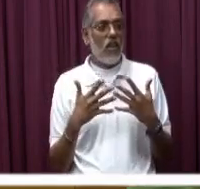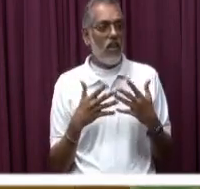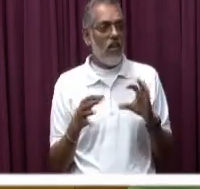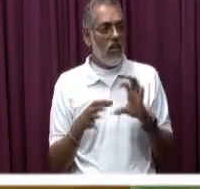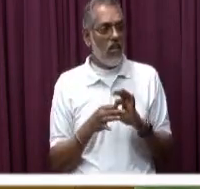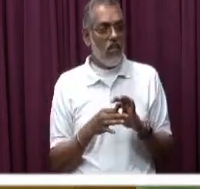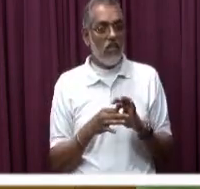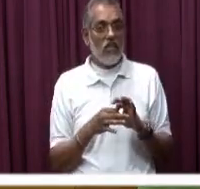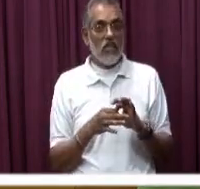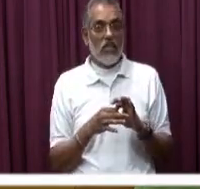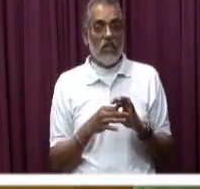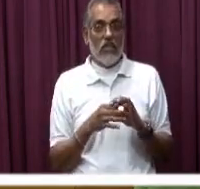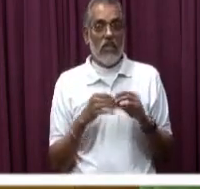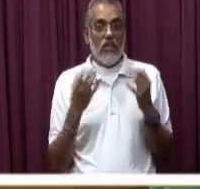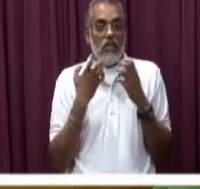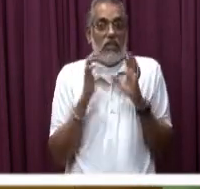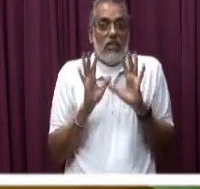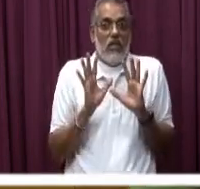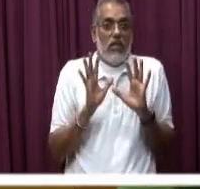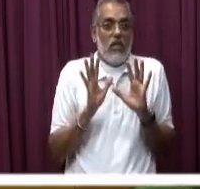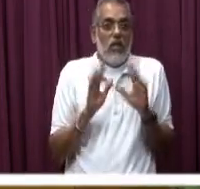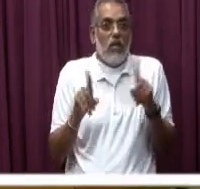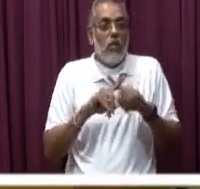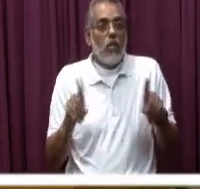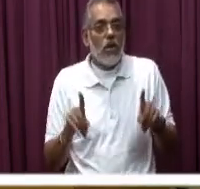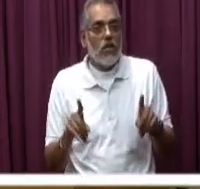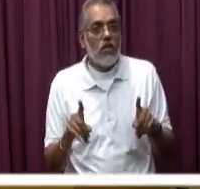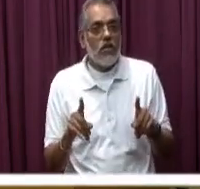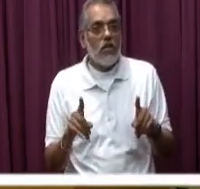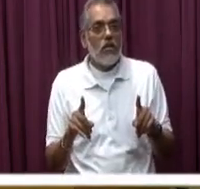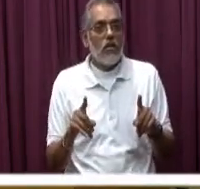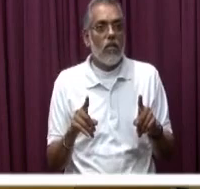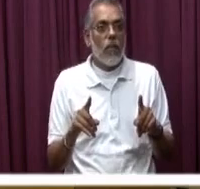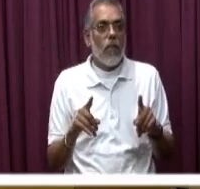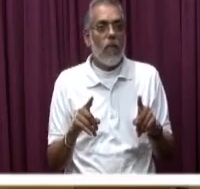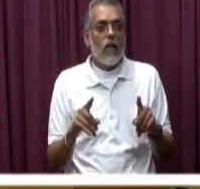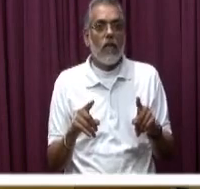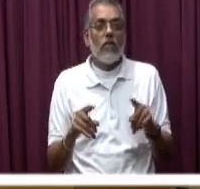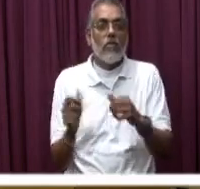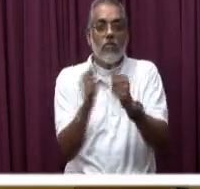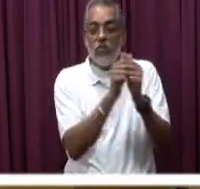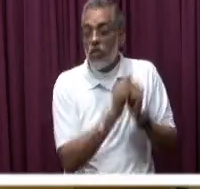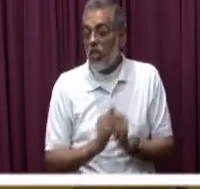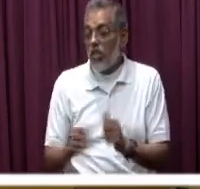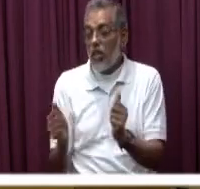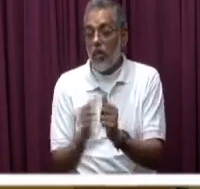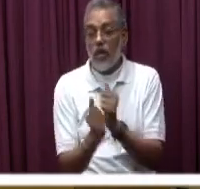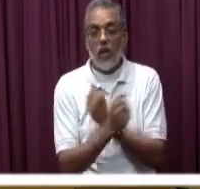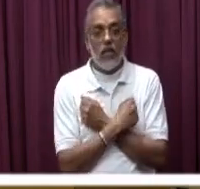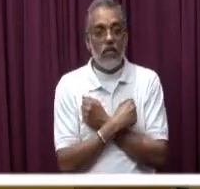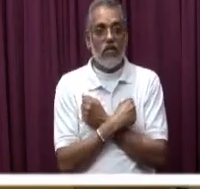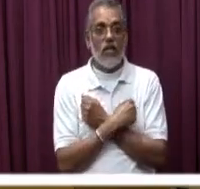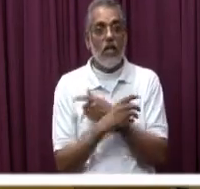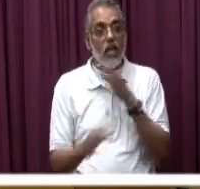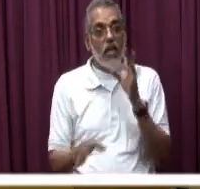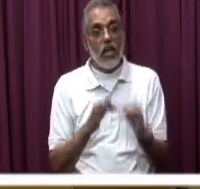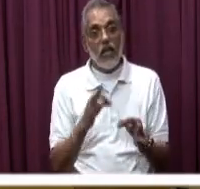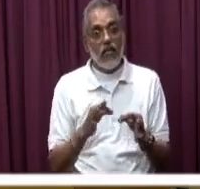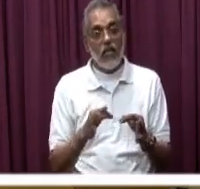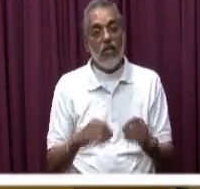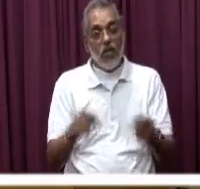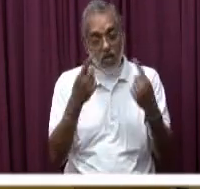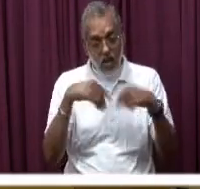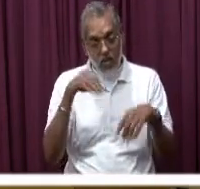horror, but fear in the sense of both horror and love. Because if you've ever come